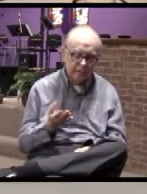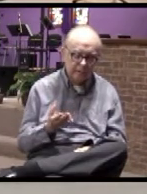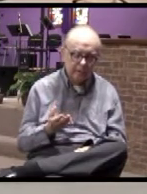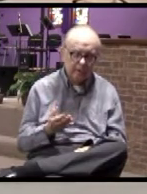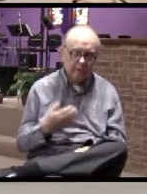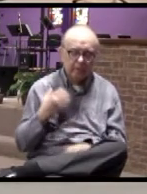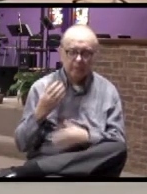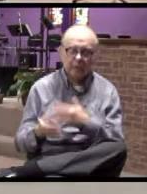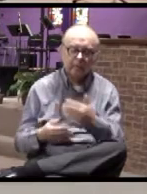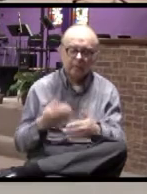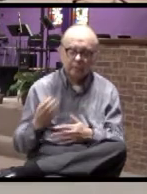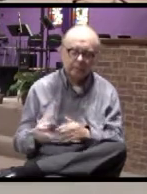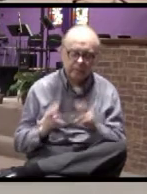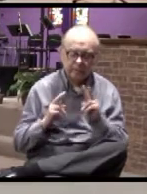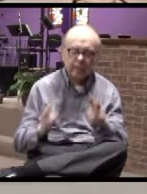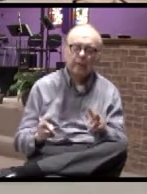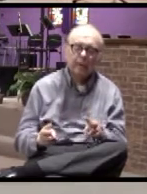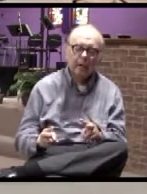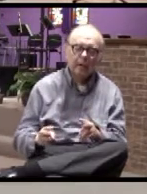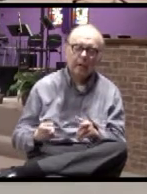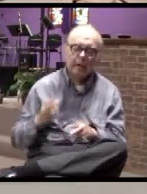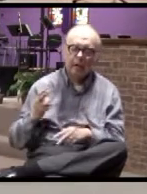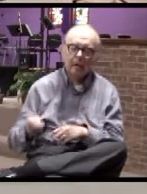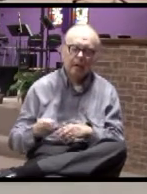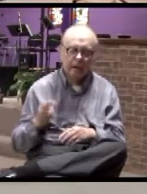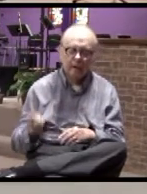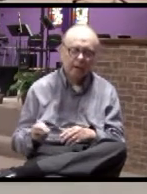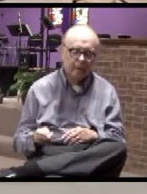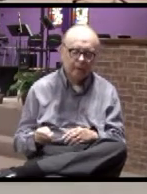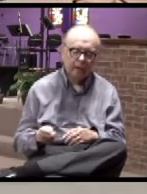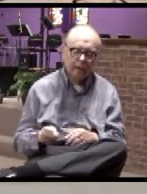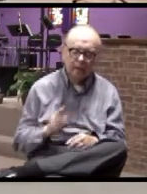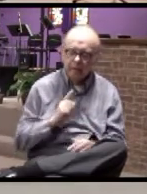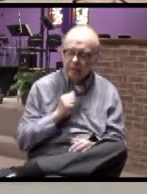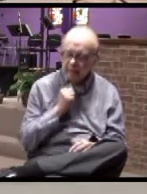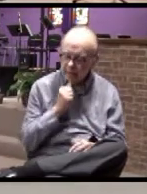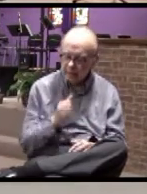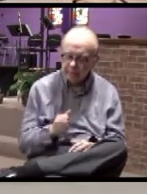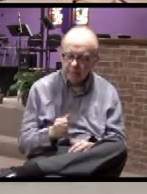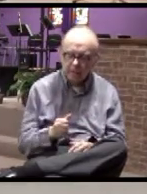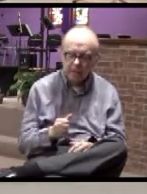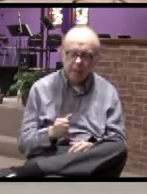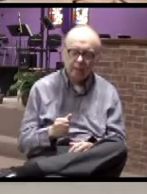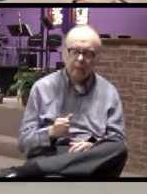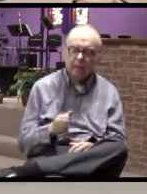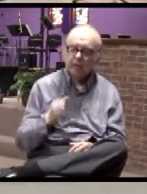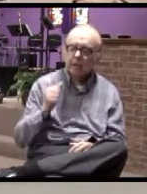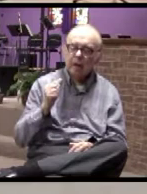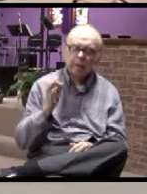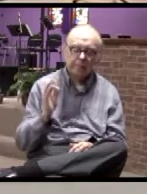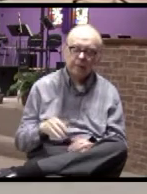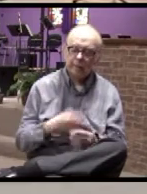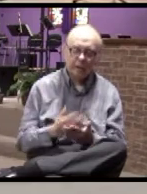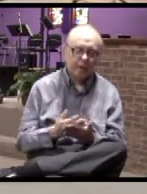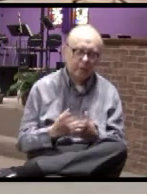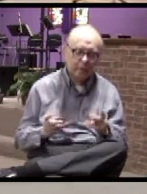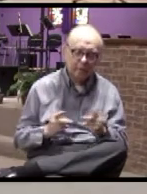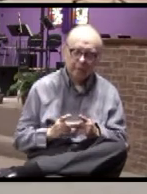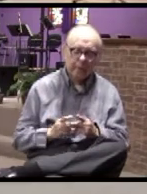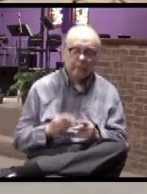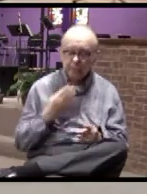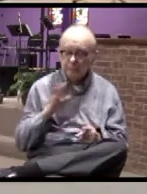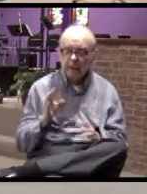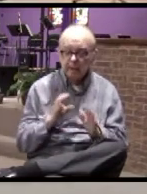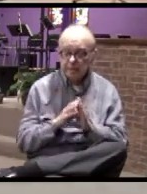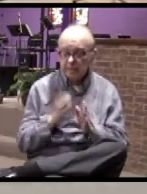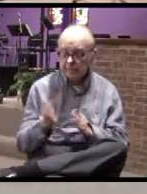genealogy? You need to go look at the genealogy of Christ. Honey, it was not priests all over the place. There were some shady characters in